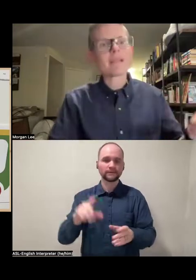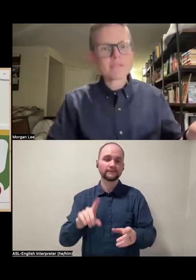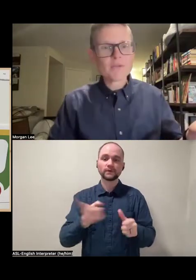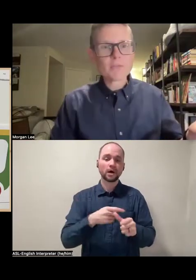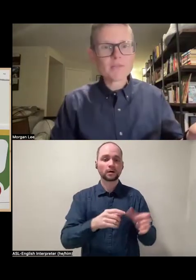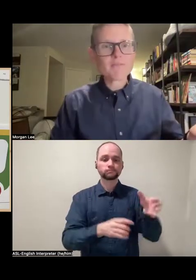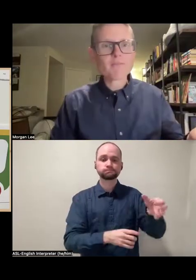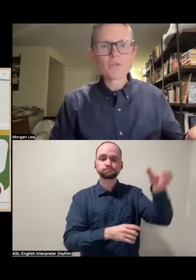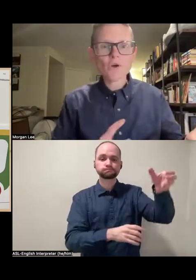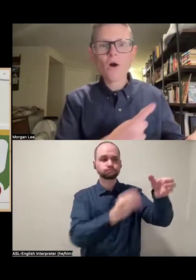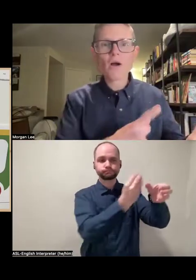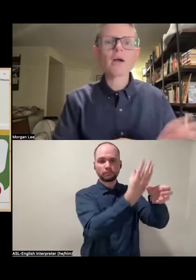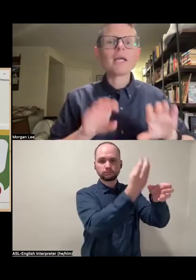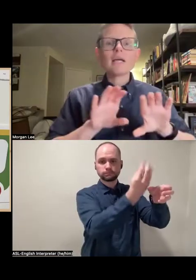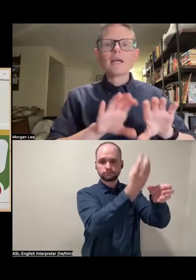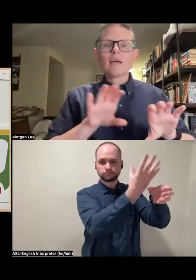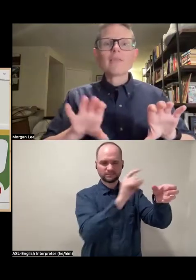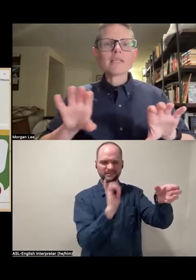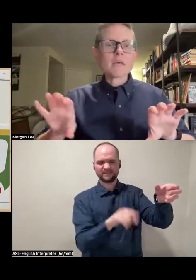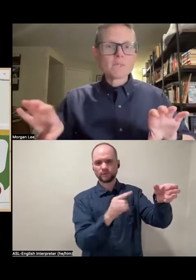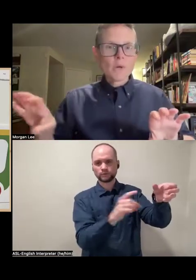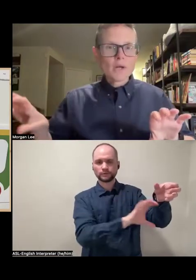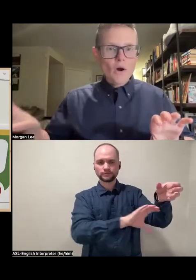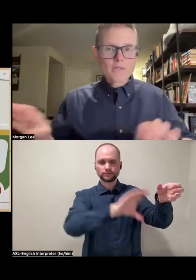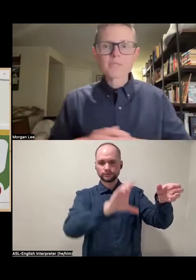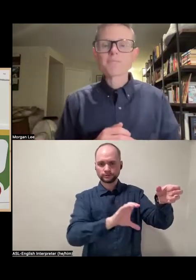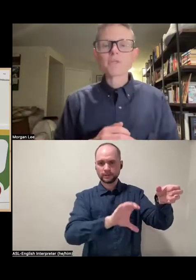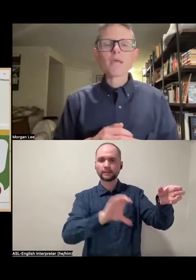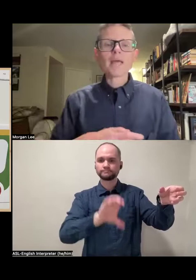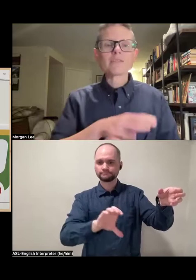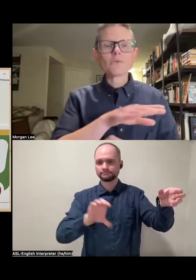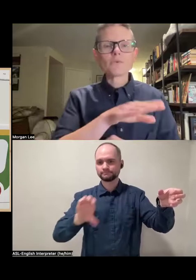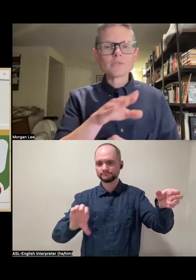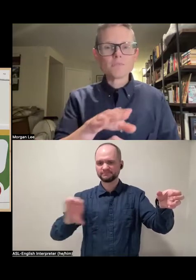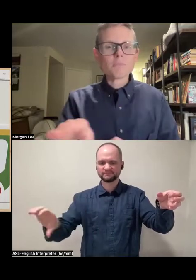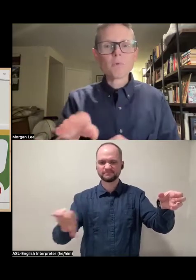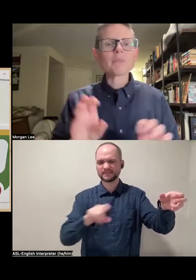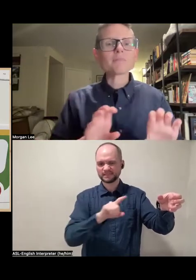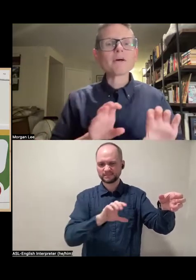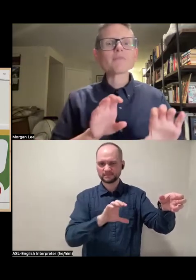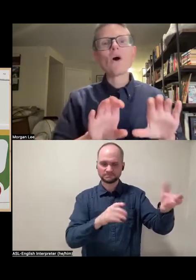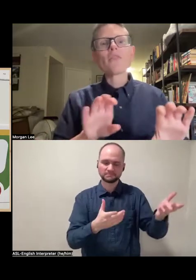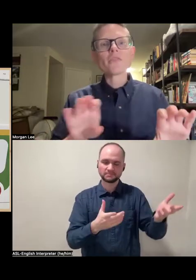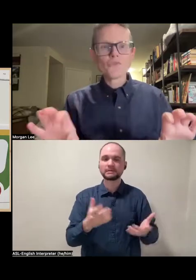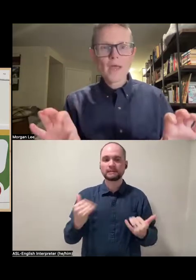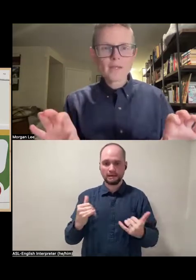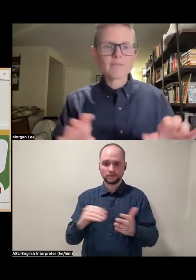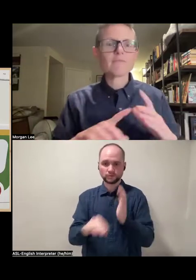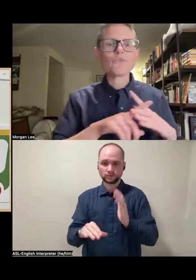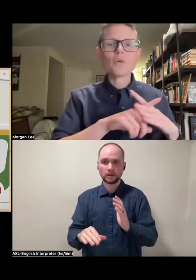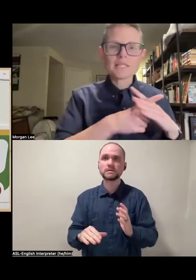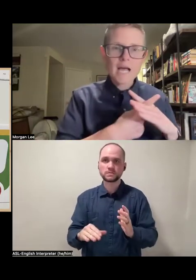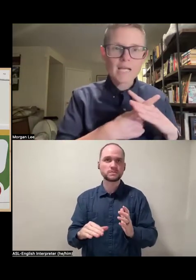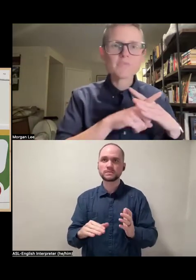on it, that's going to be the first car and then subsequent cars. So we had the students put themselves on the